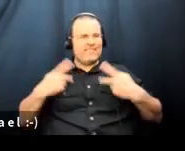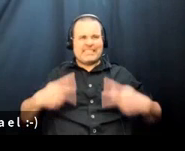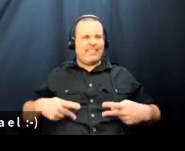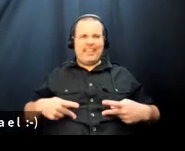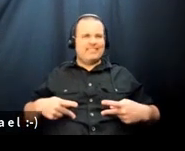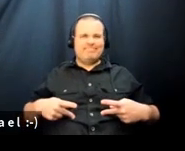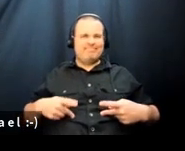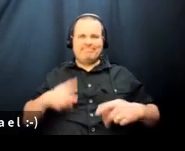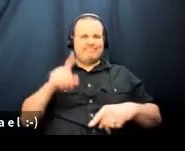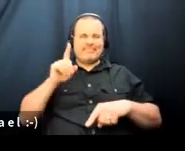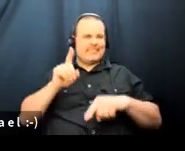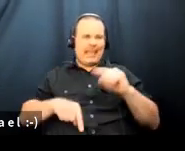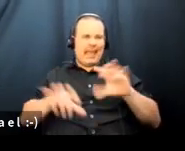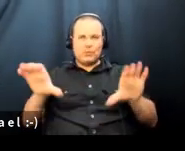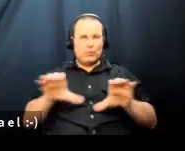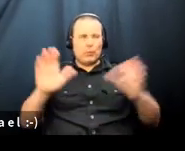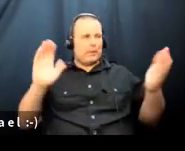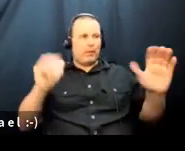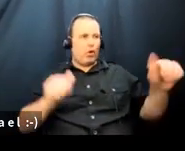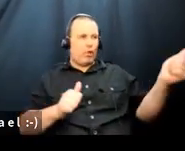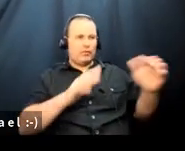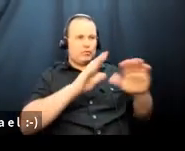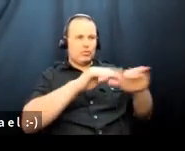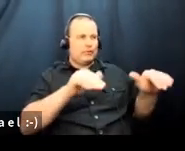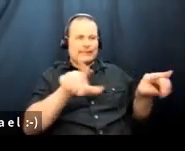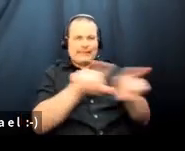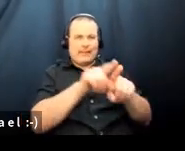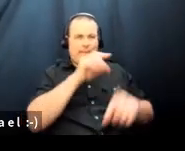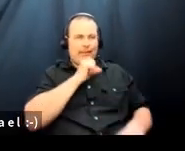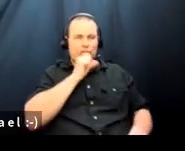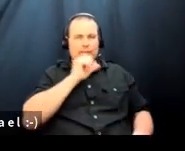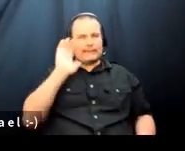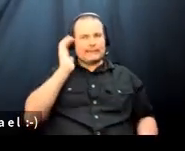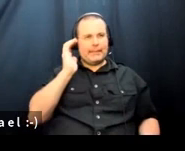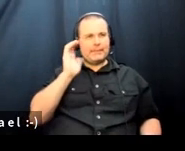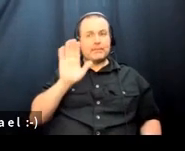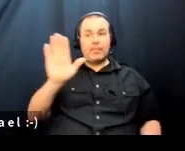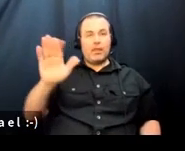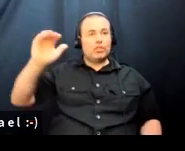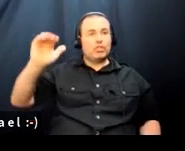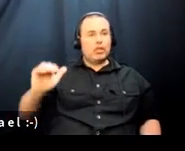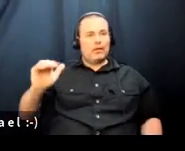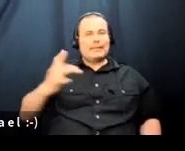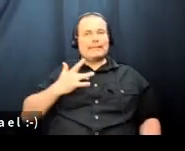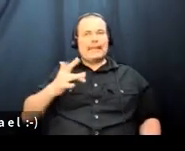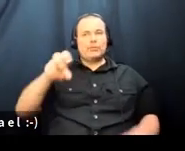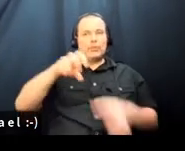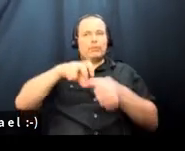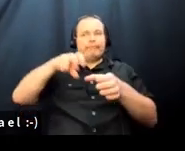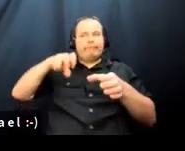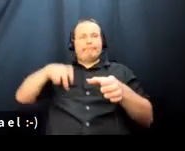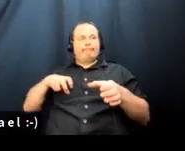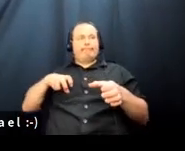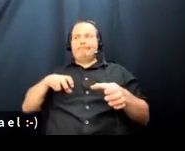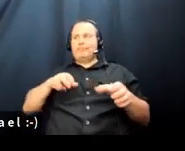other children their age can. And their child seems to sit back and watch a lot. They don't seem